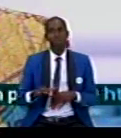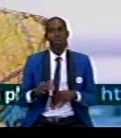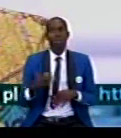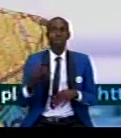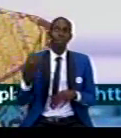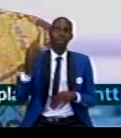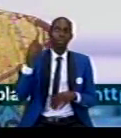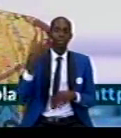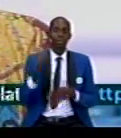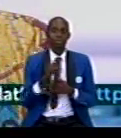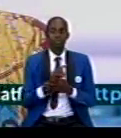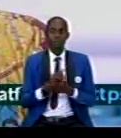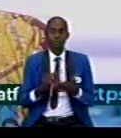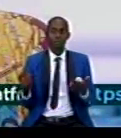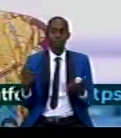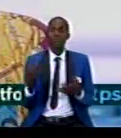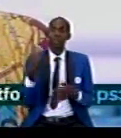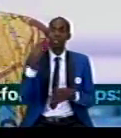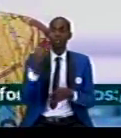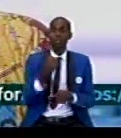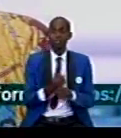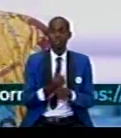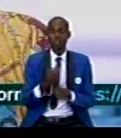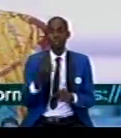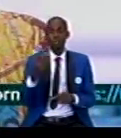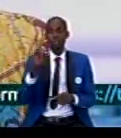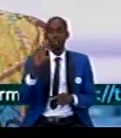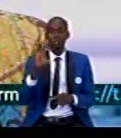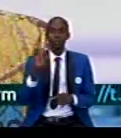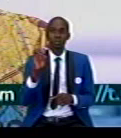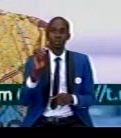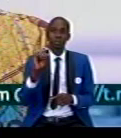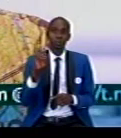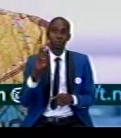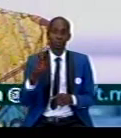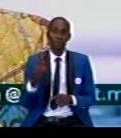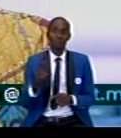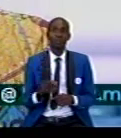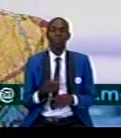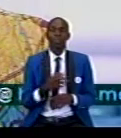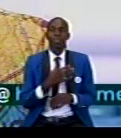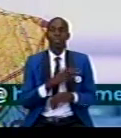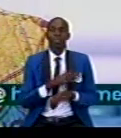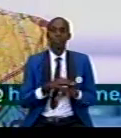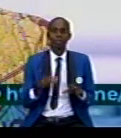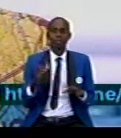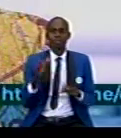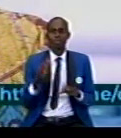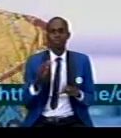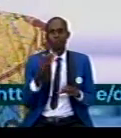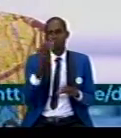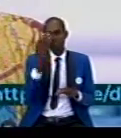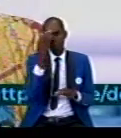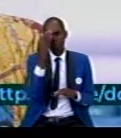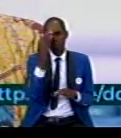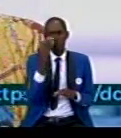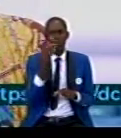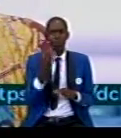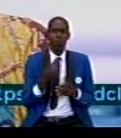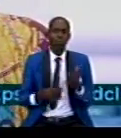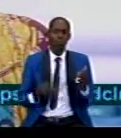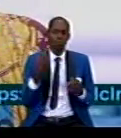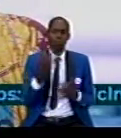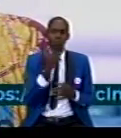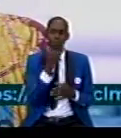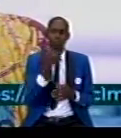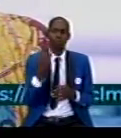child, along the line, I don't know what I didn't do well, what I did well concerning his ear. The ear started bringing pus. There was discharge. So